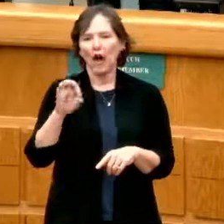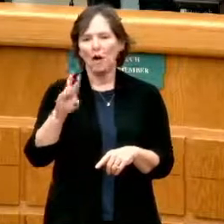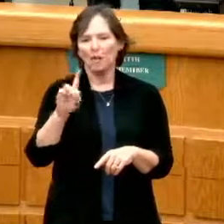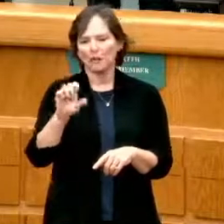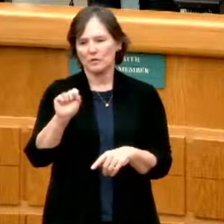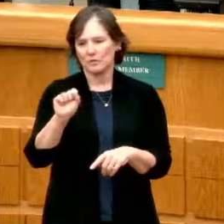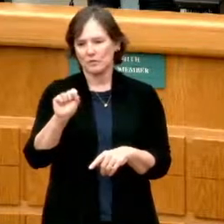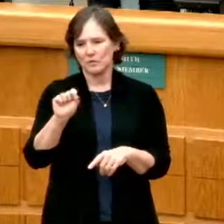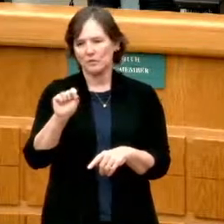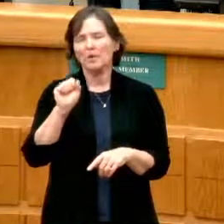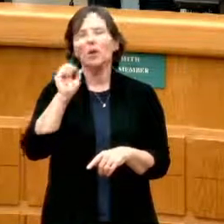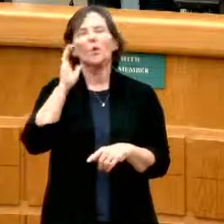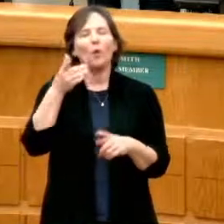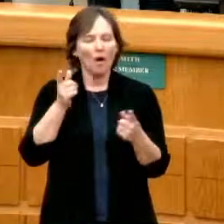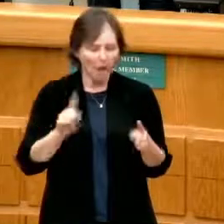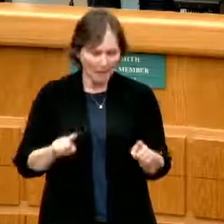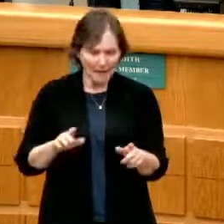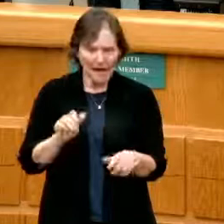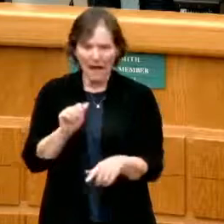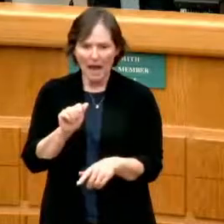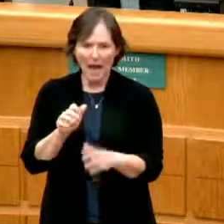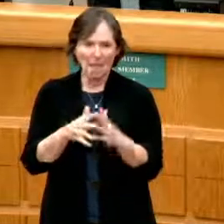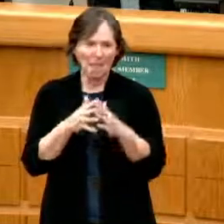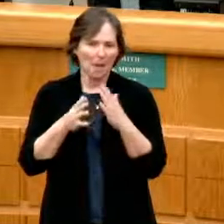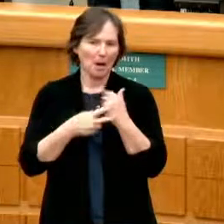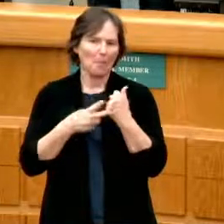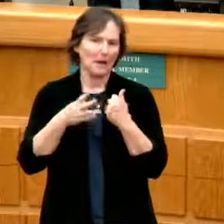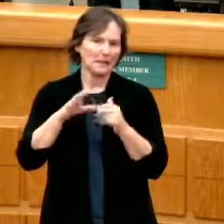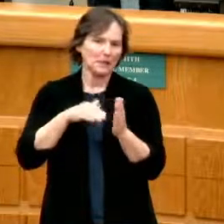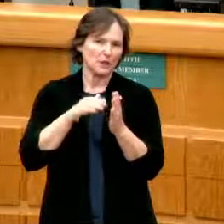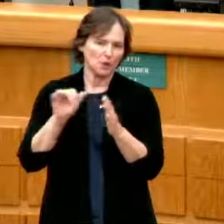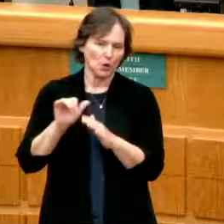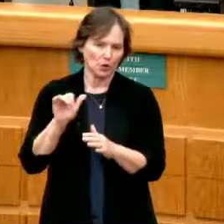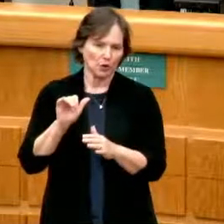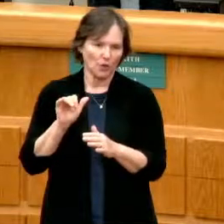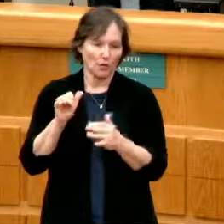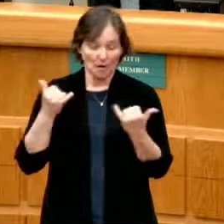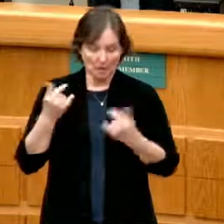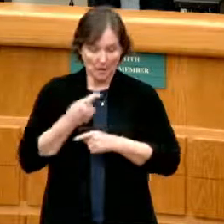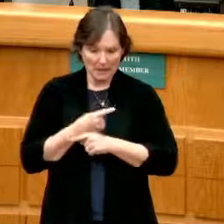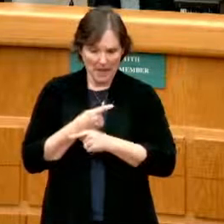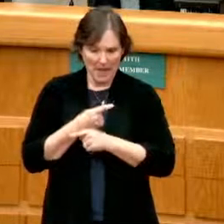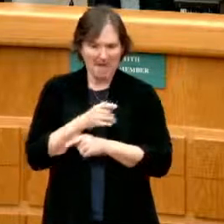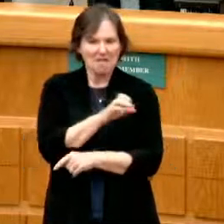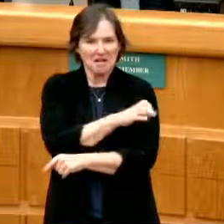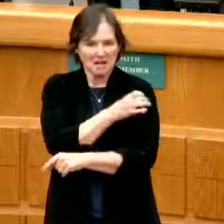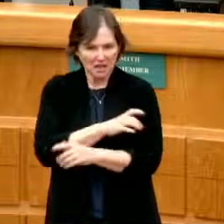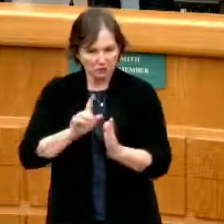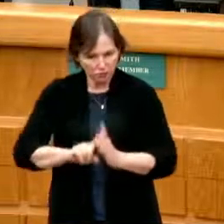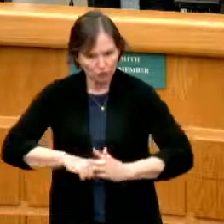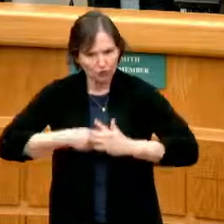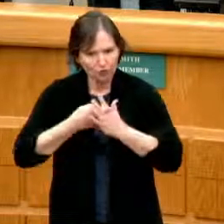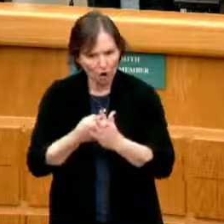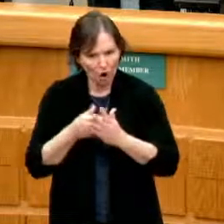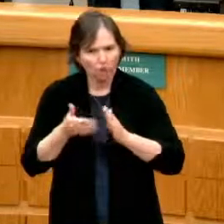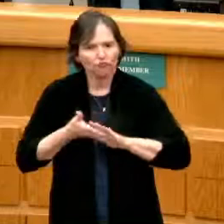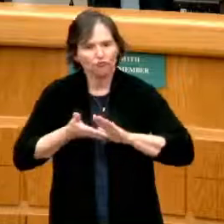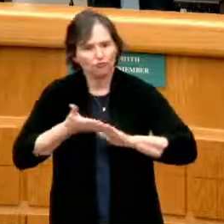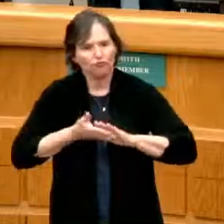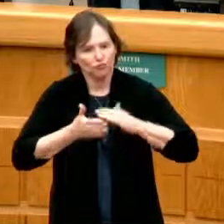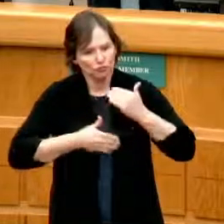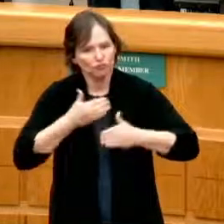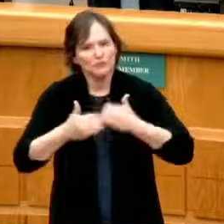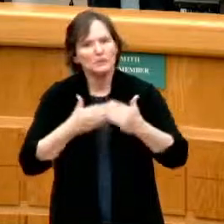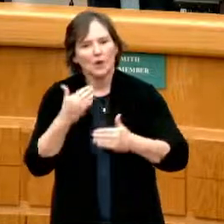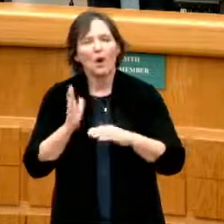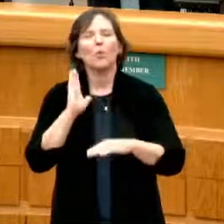was to prepare our community for the future, for receiving more vaccines, and to create more mega sites. And for that, I